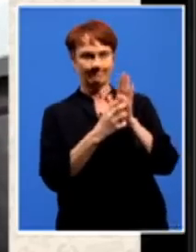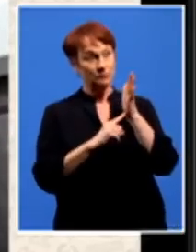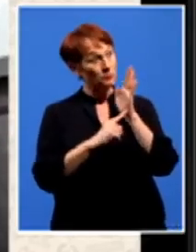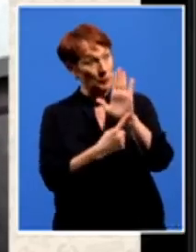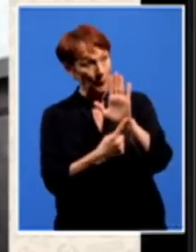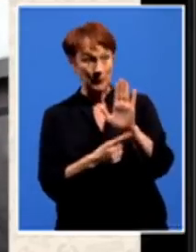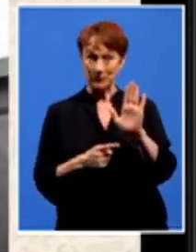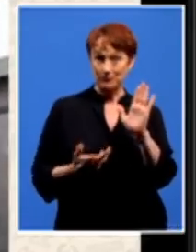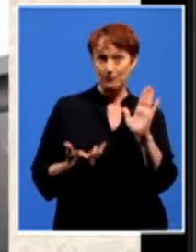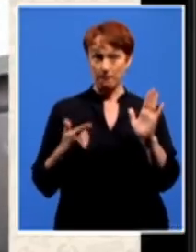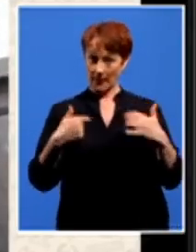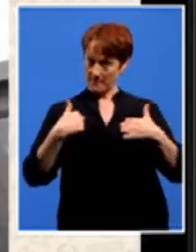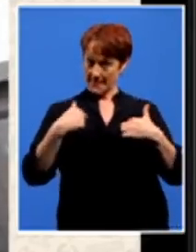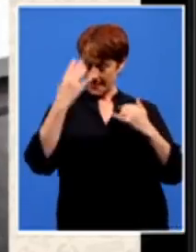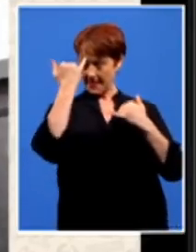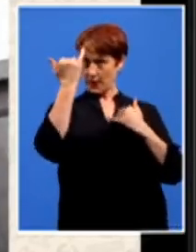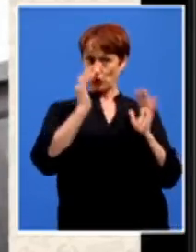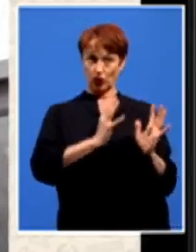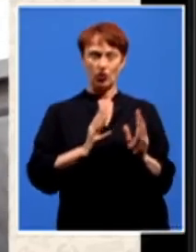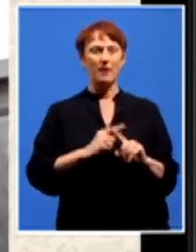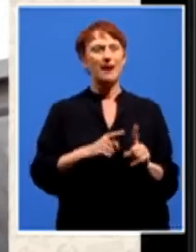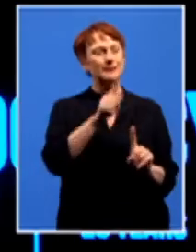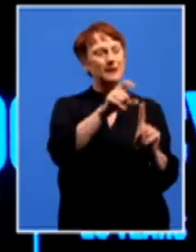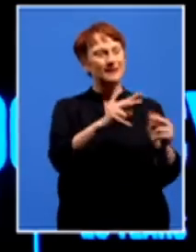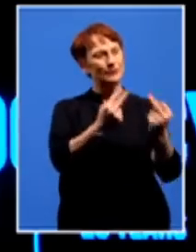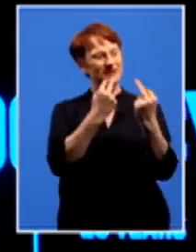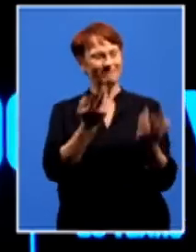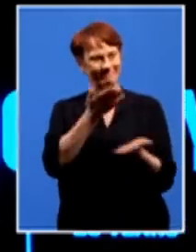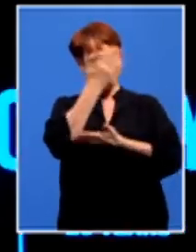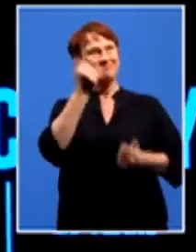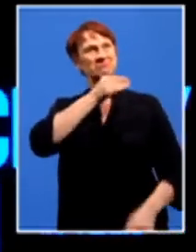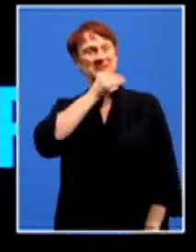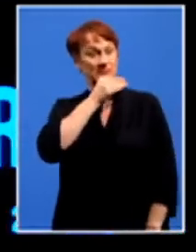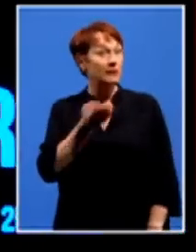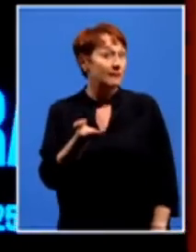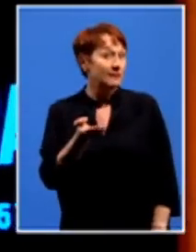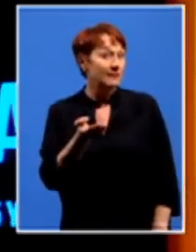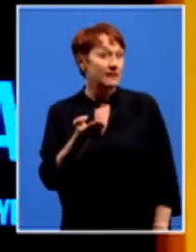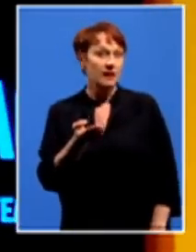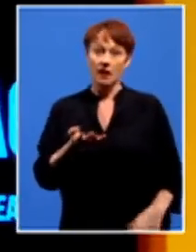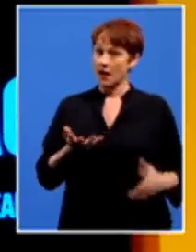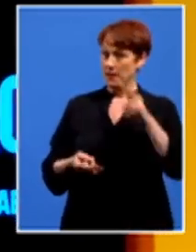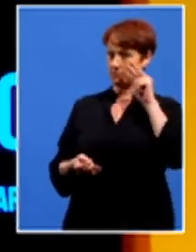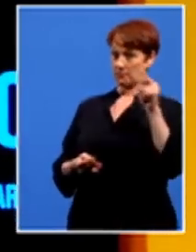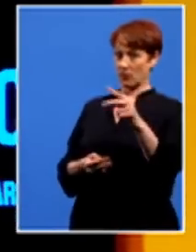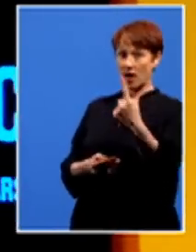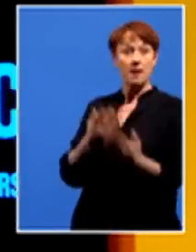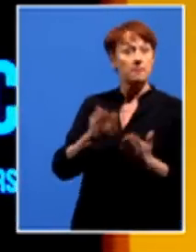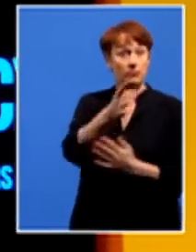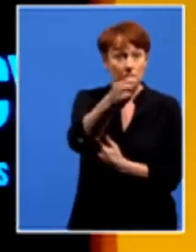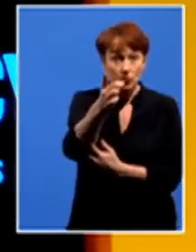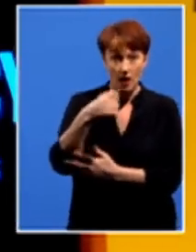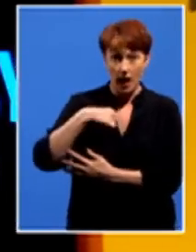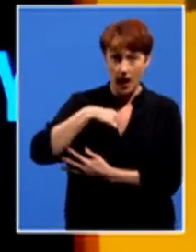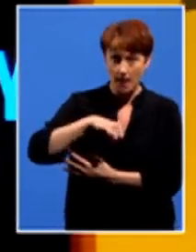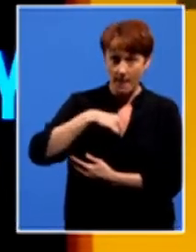not have a context of that life. So that's one perspective. Now, if you want to be part of the